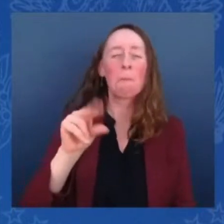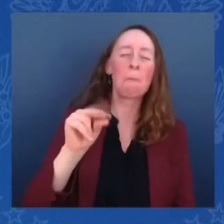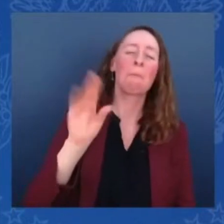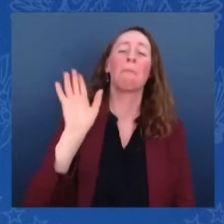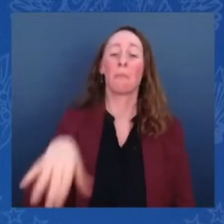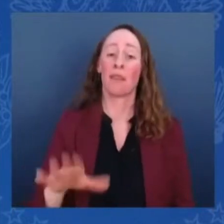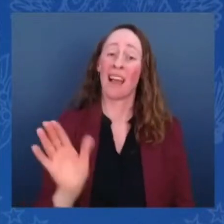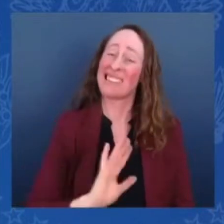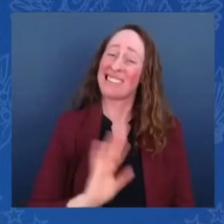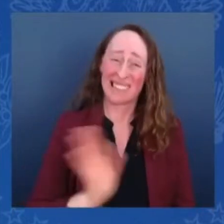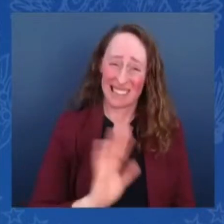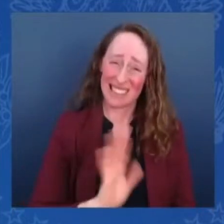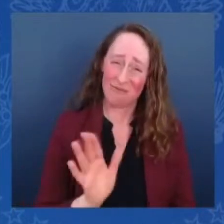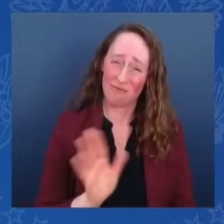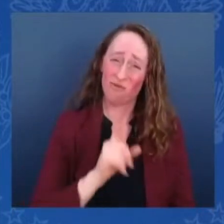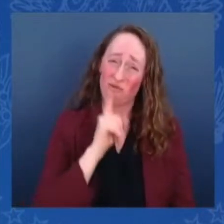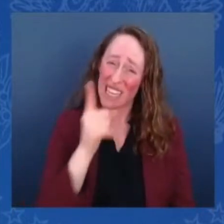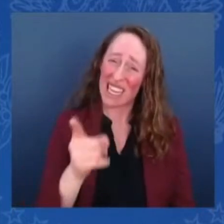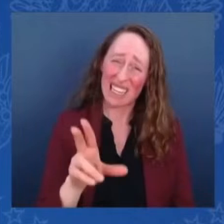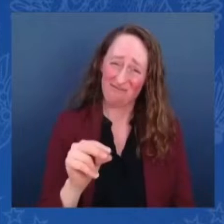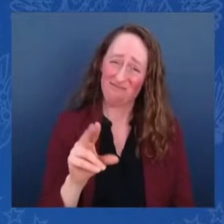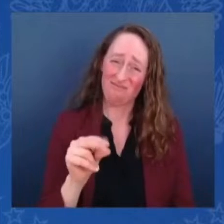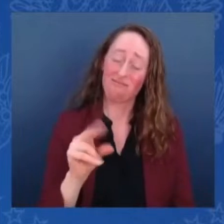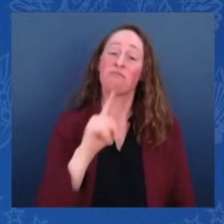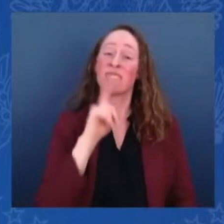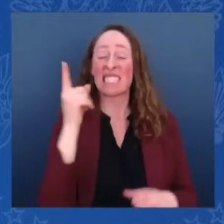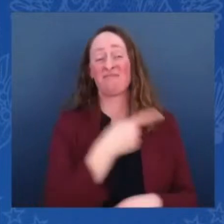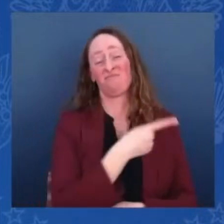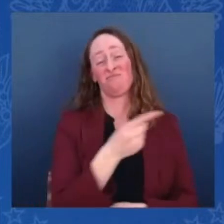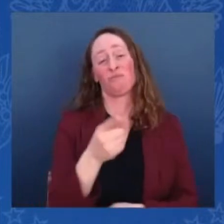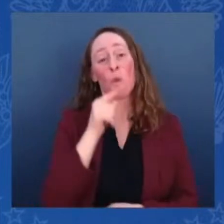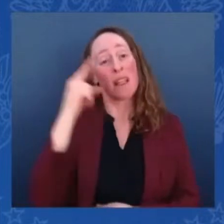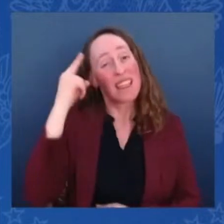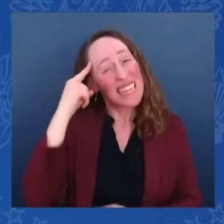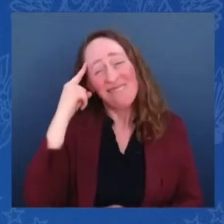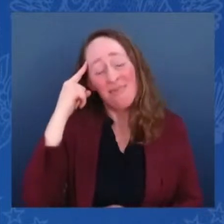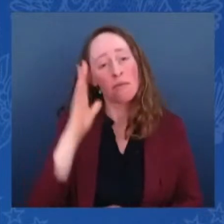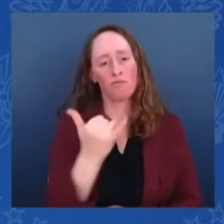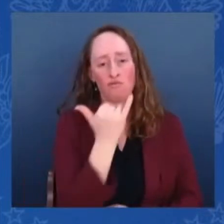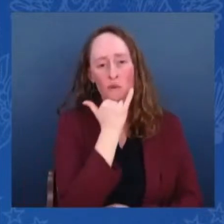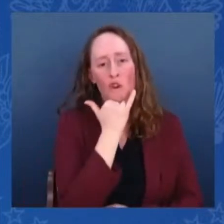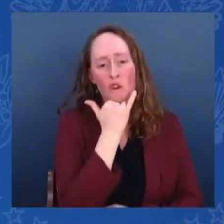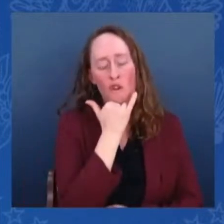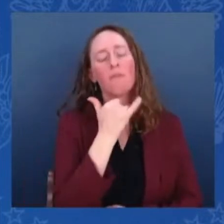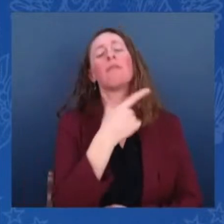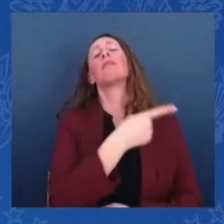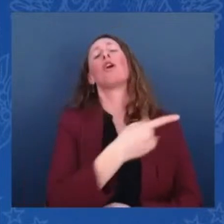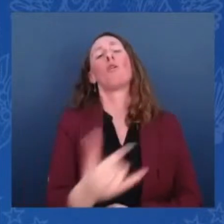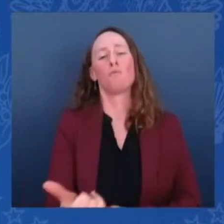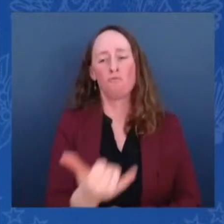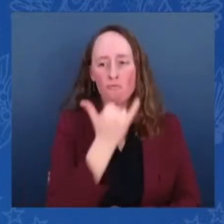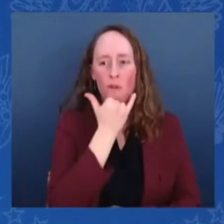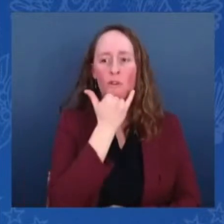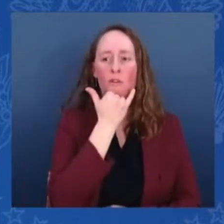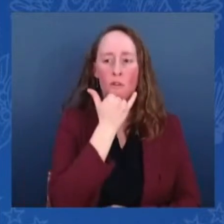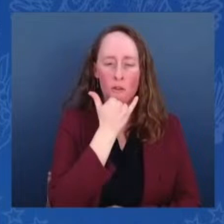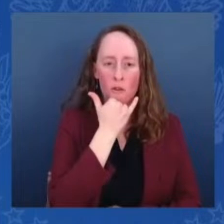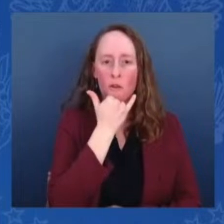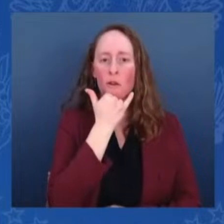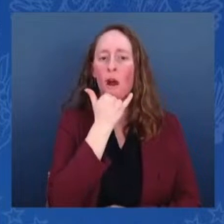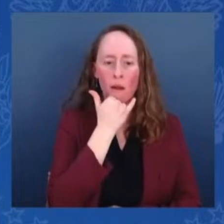They're wrong. They are dead wrong. It's the single greatest existential threat to